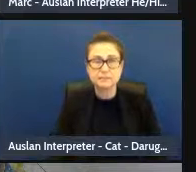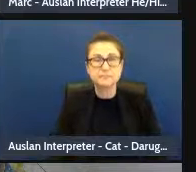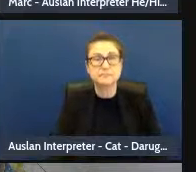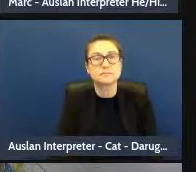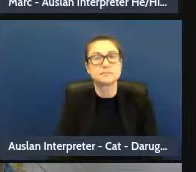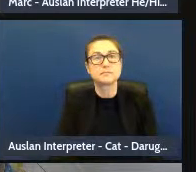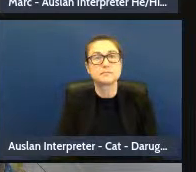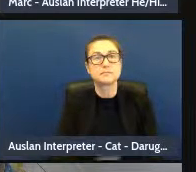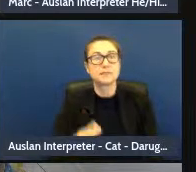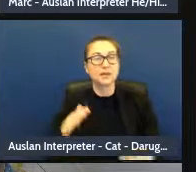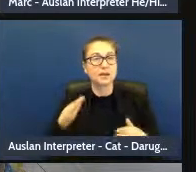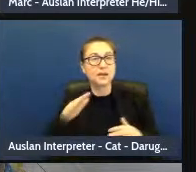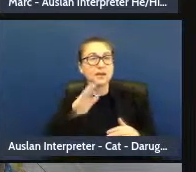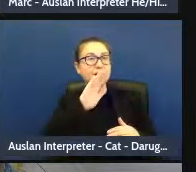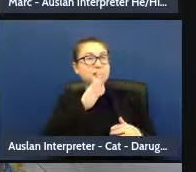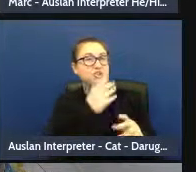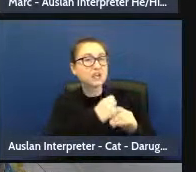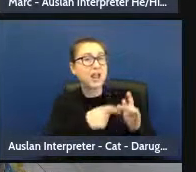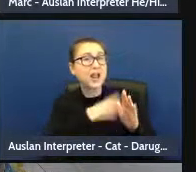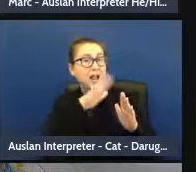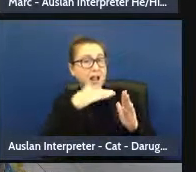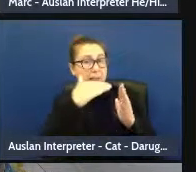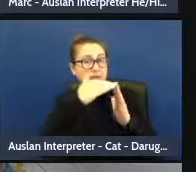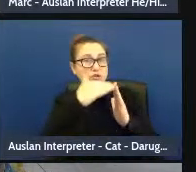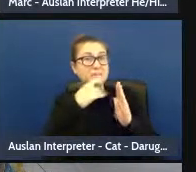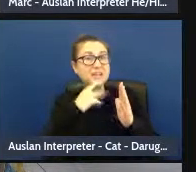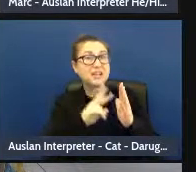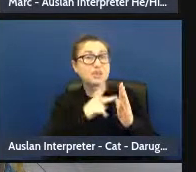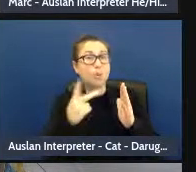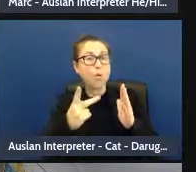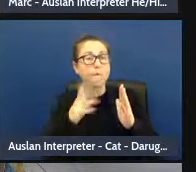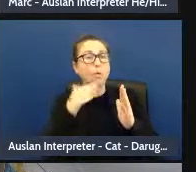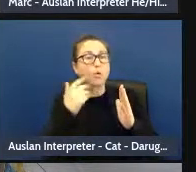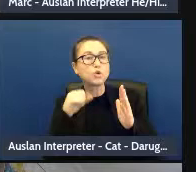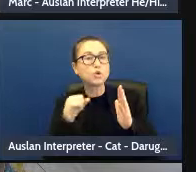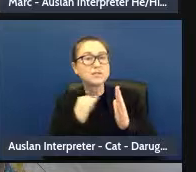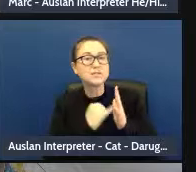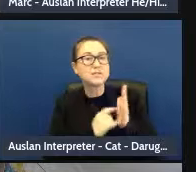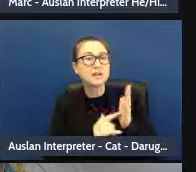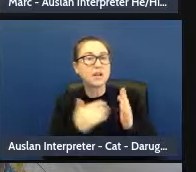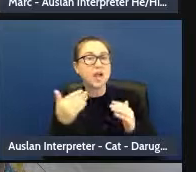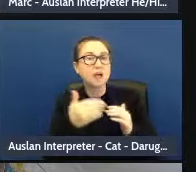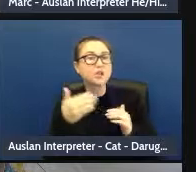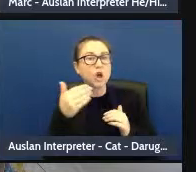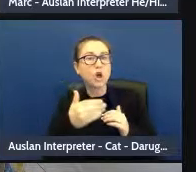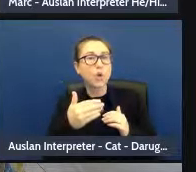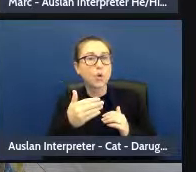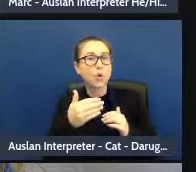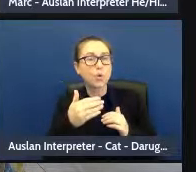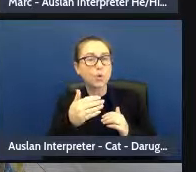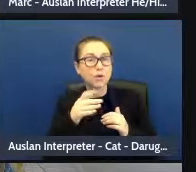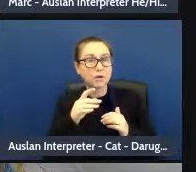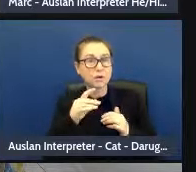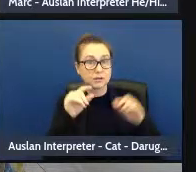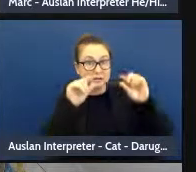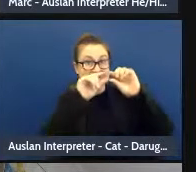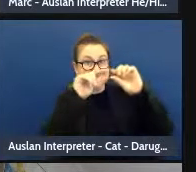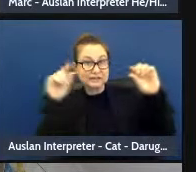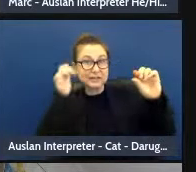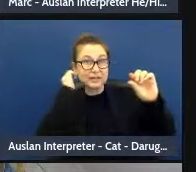Up the top, click swap displays or use slideshow. Right up just above your slides in